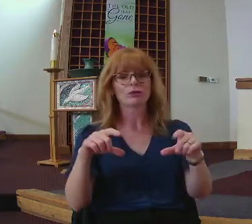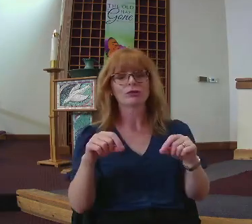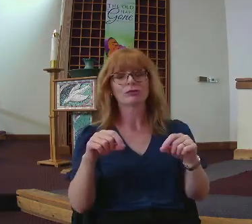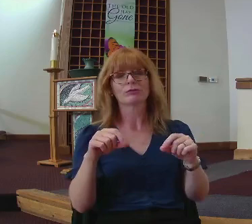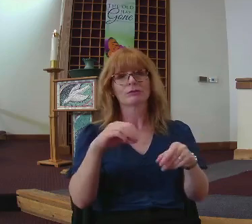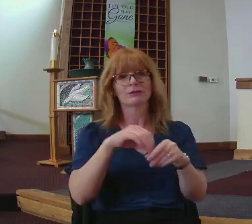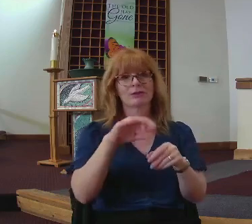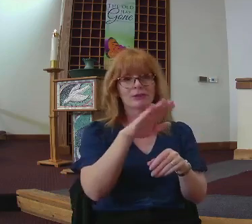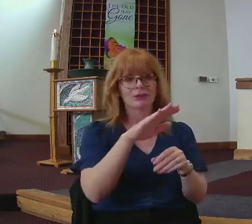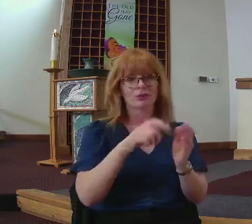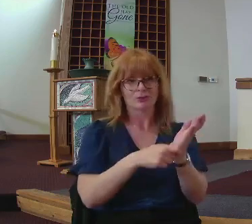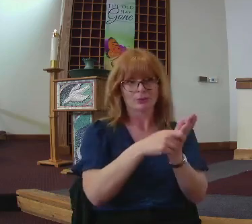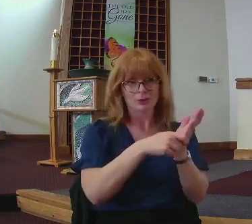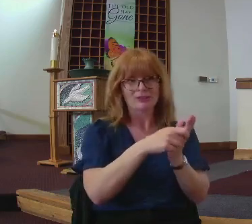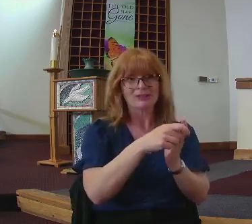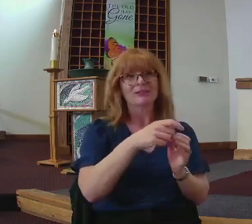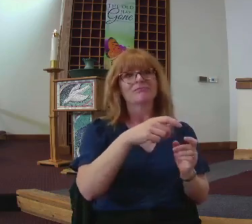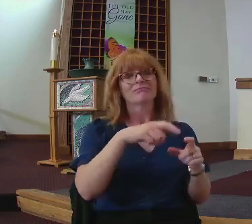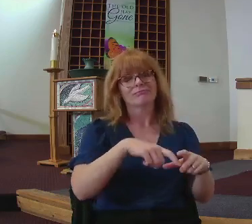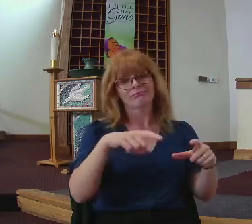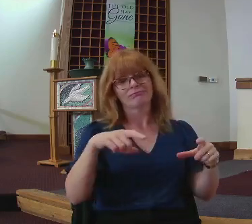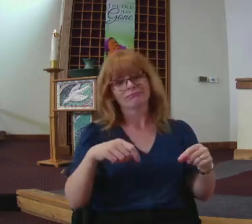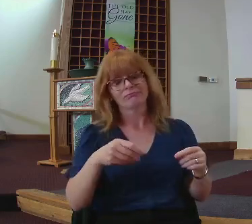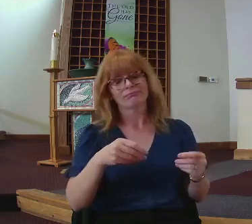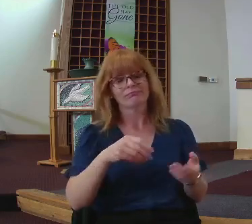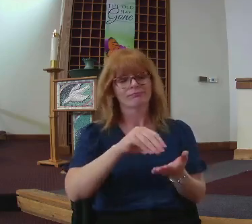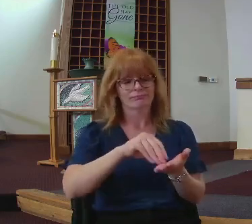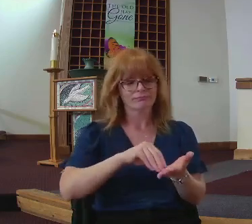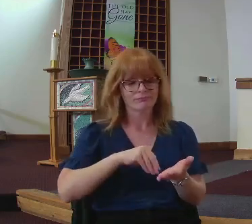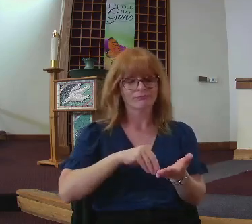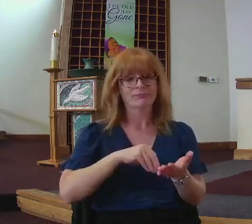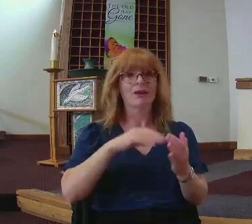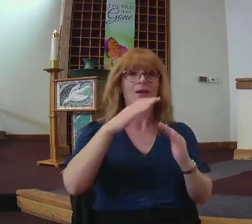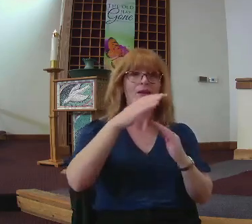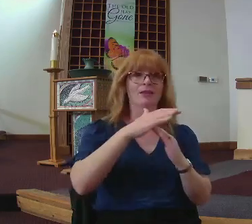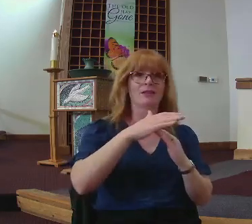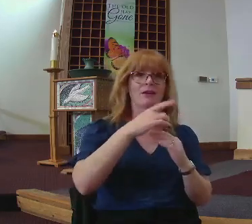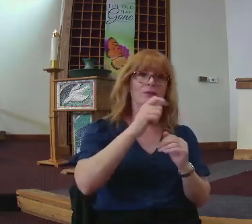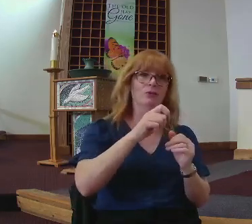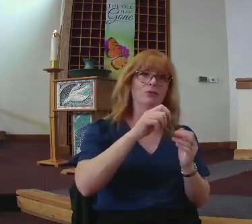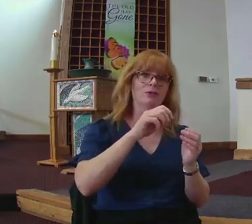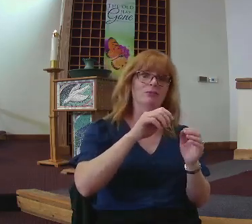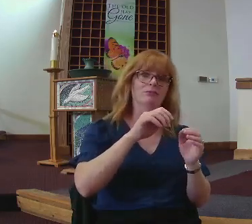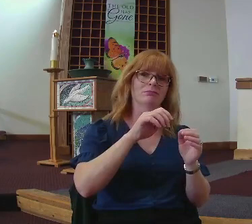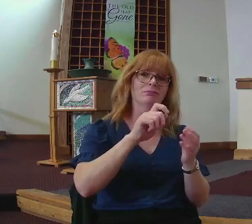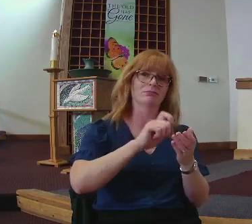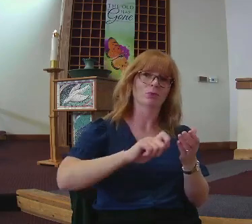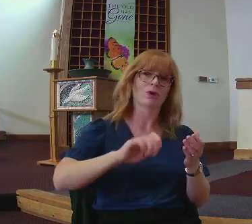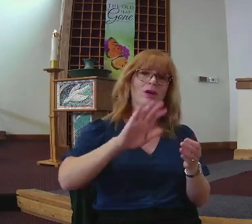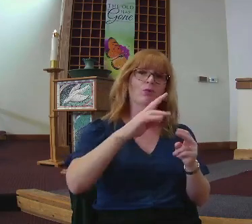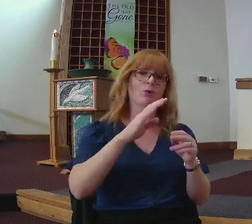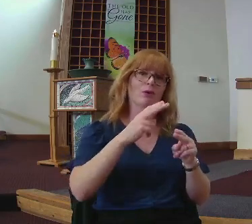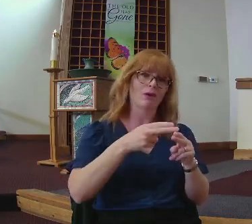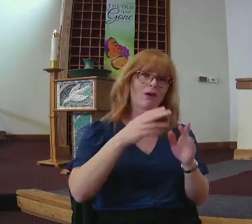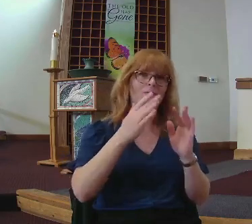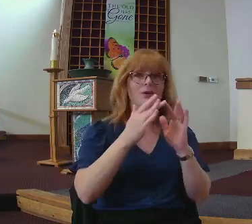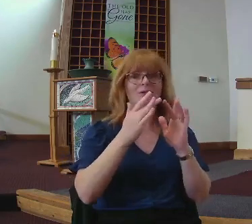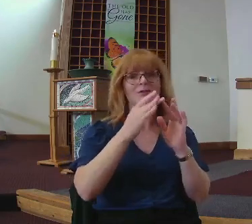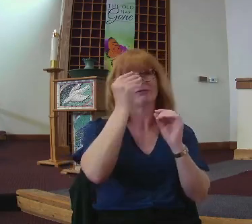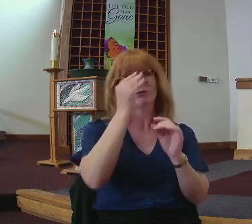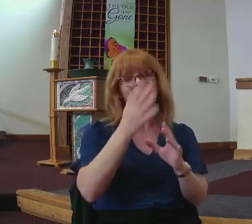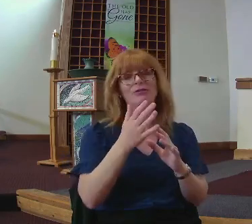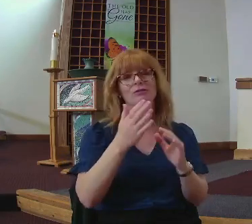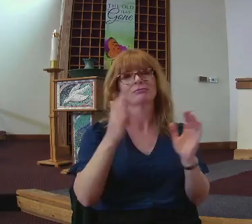card in your bulletin. If you would take that out and fill at the top, there's a place for you to fill out your name and contact information. And